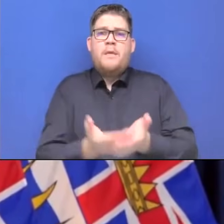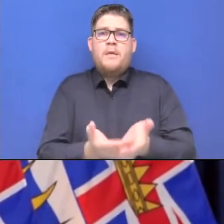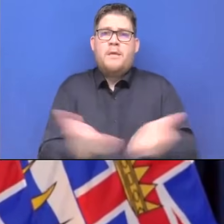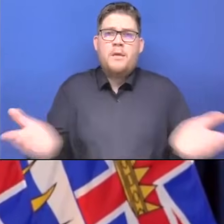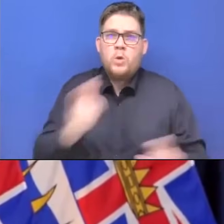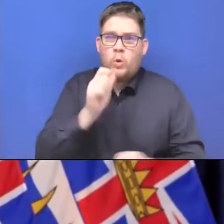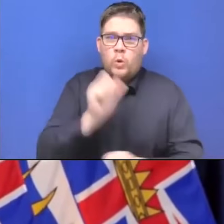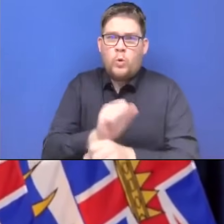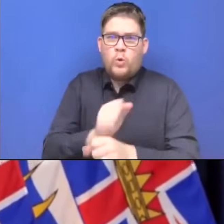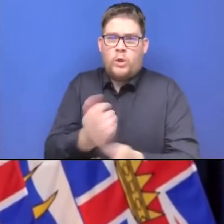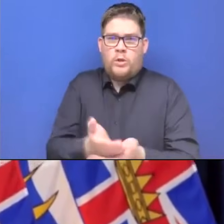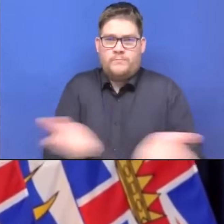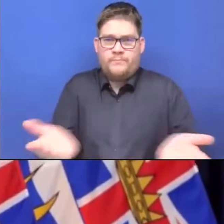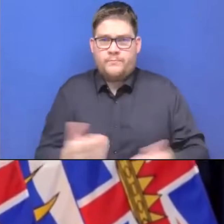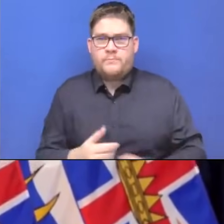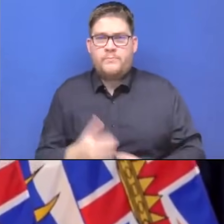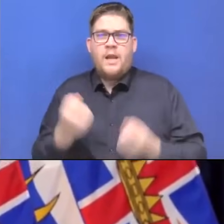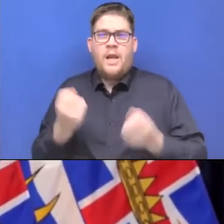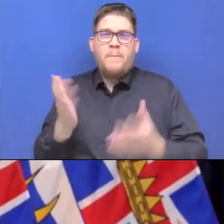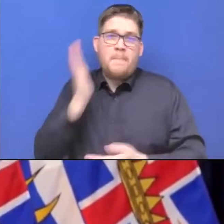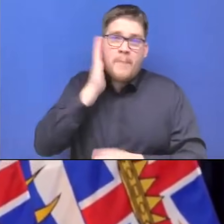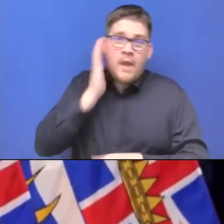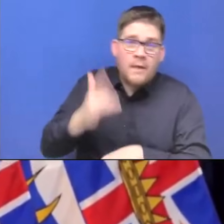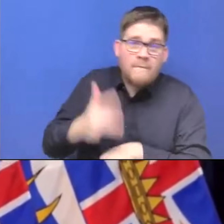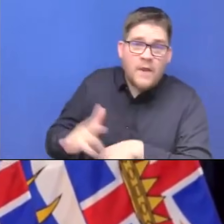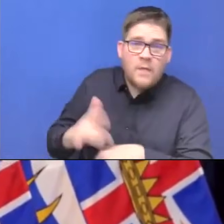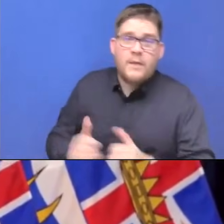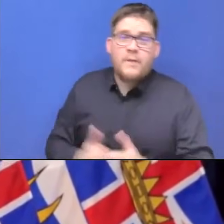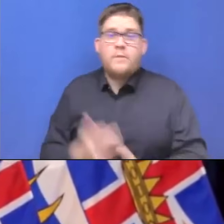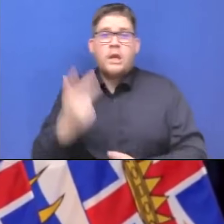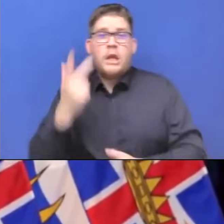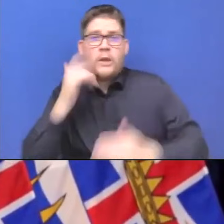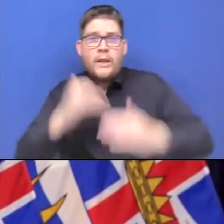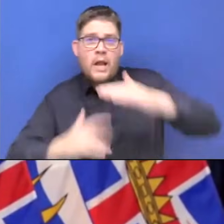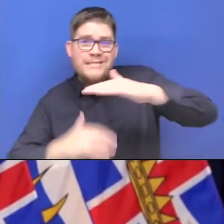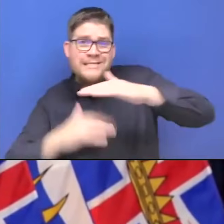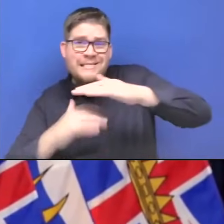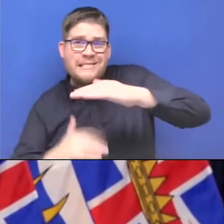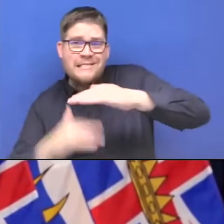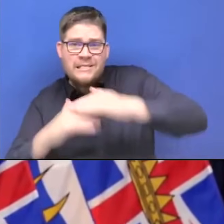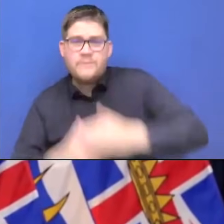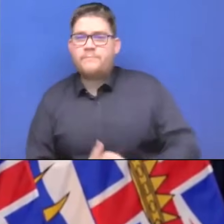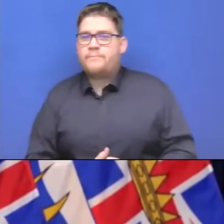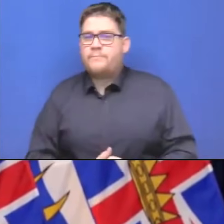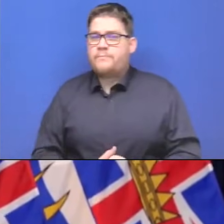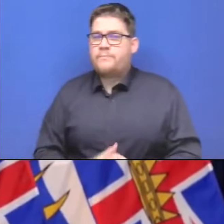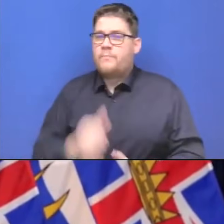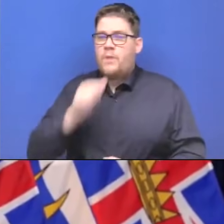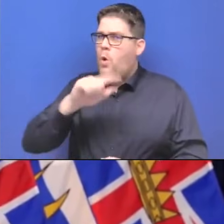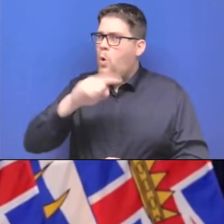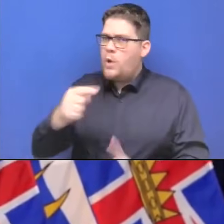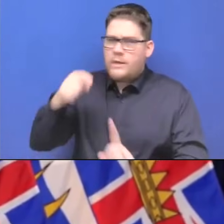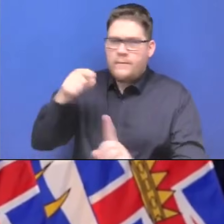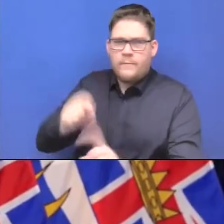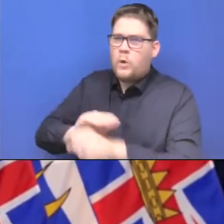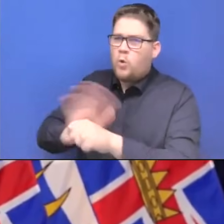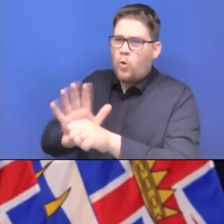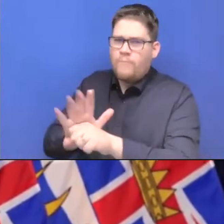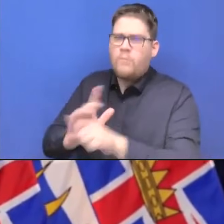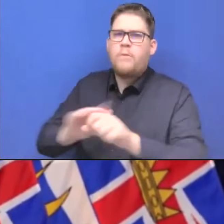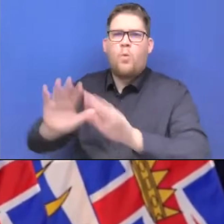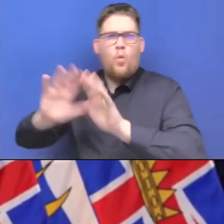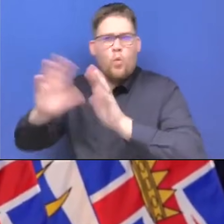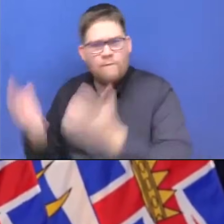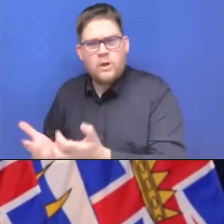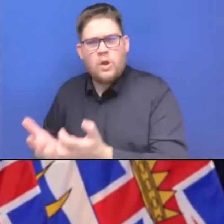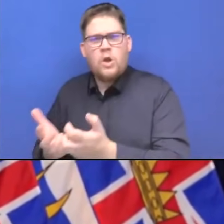beds and where we sit in terms of demands on the system. This is not just COVID-19, of course, but the entire system.